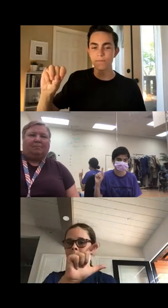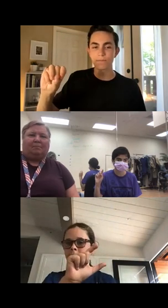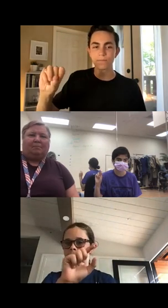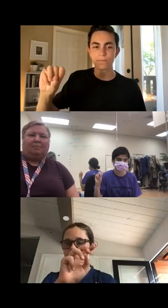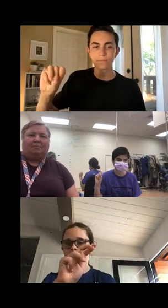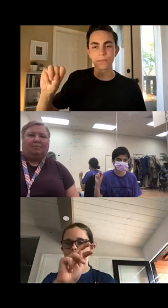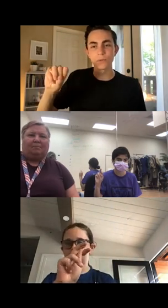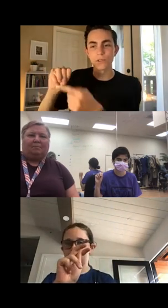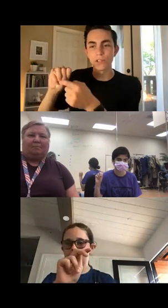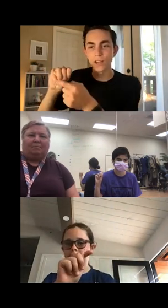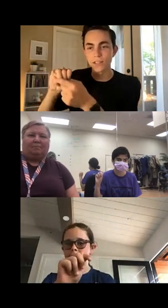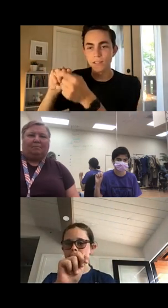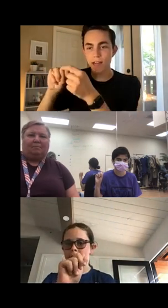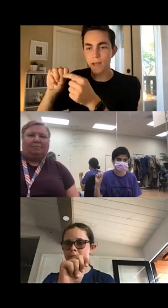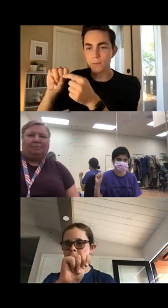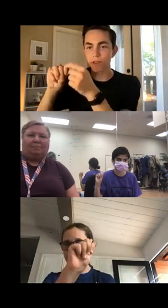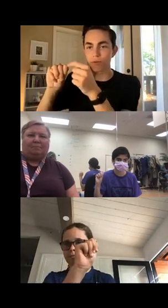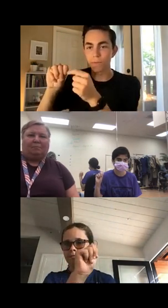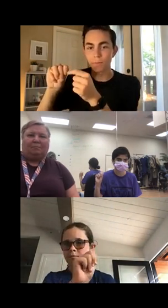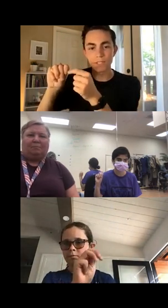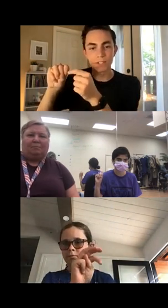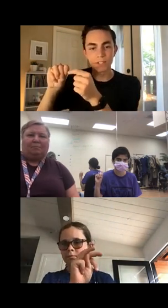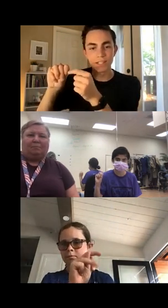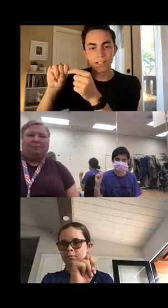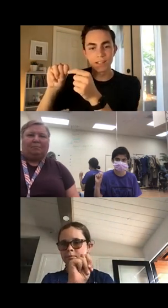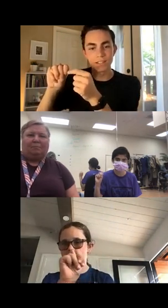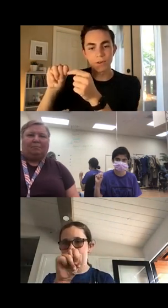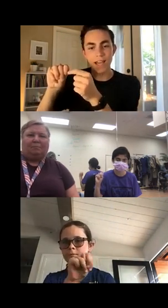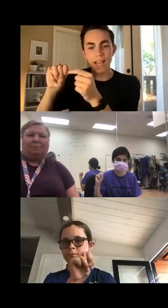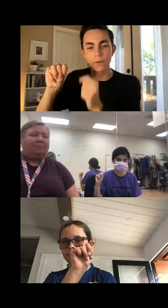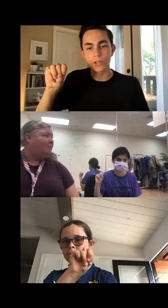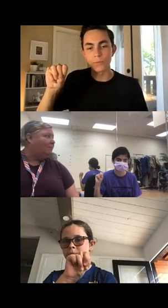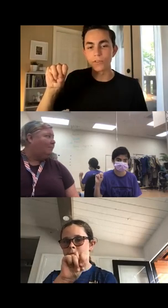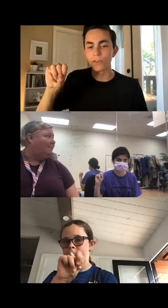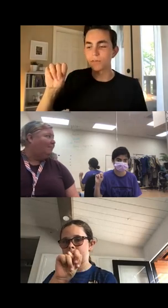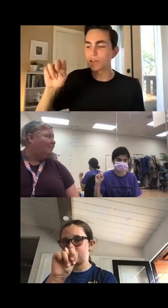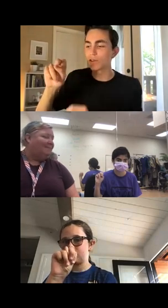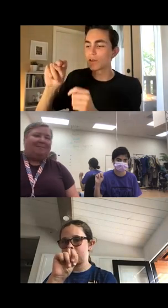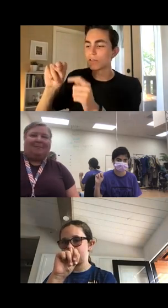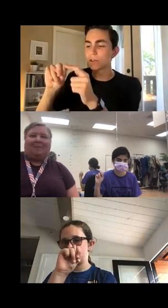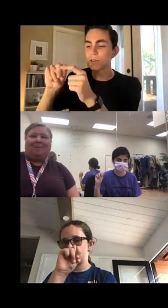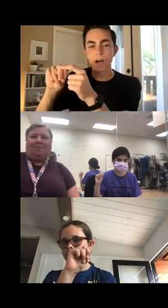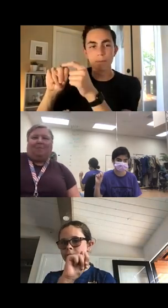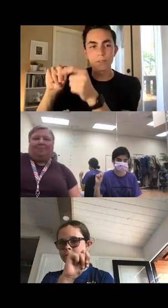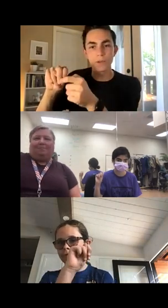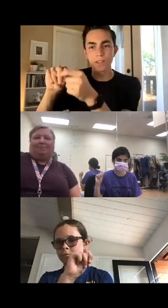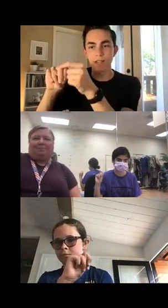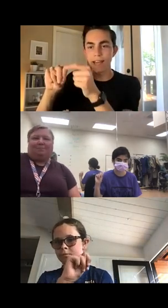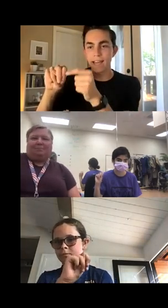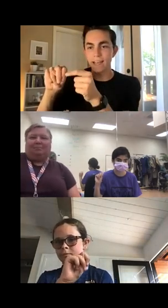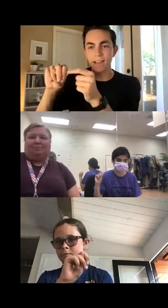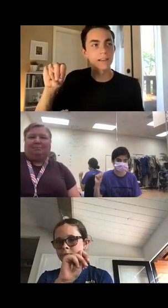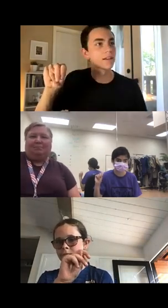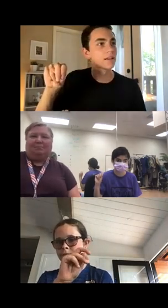M. This one you can kind of see the M, the 3 bumps there. And so N, we're going to move our finger over our thumb to make